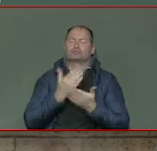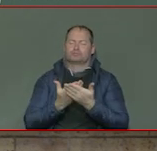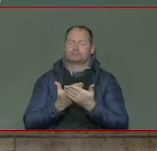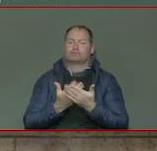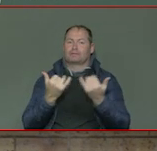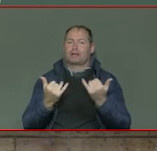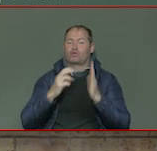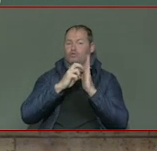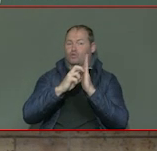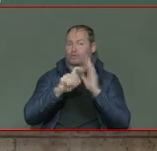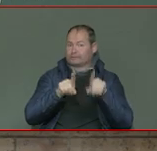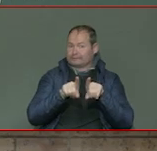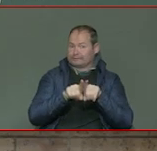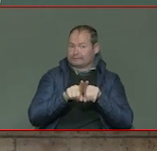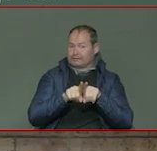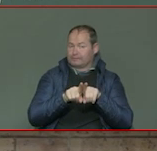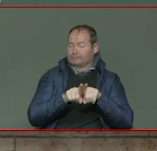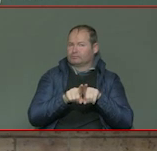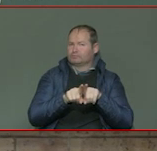we're now going to